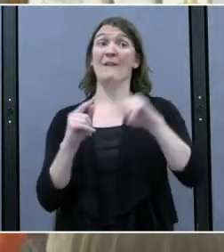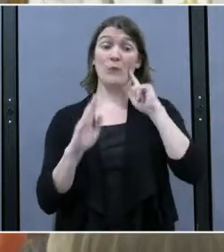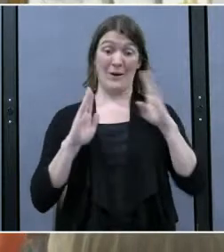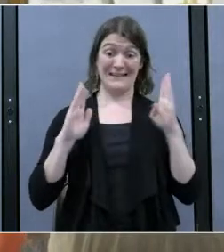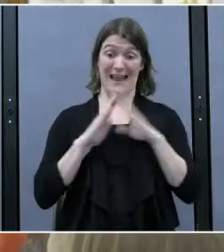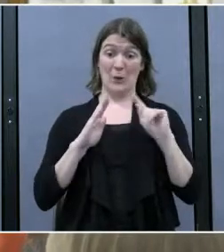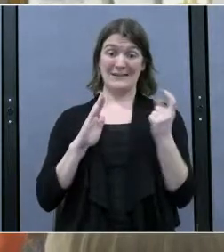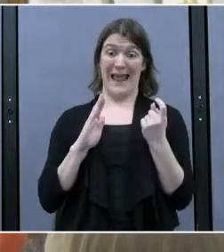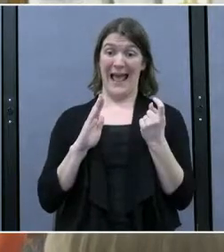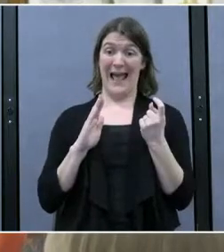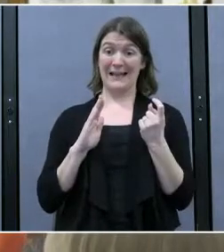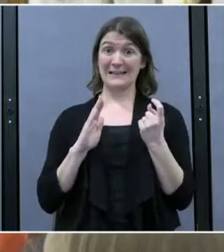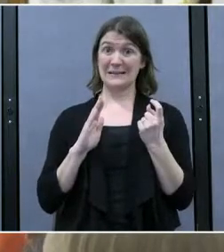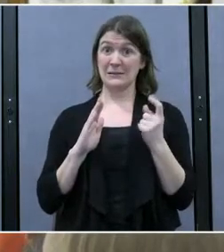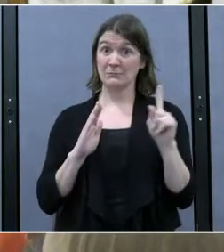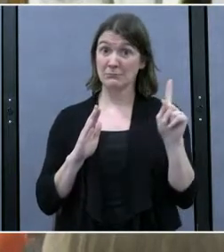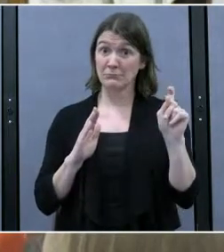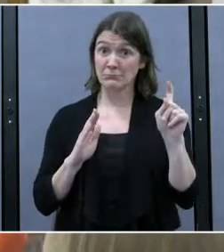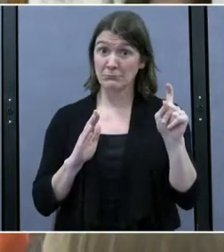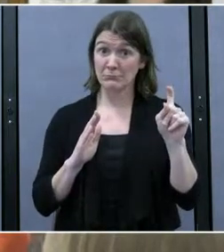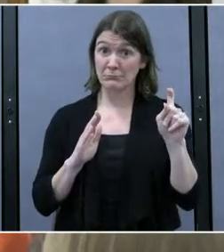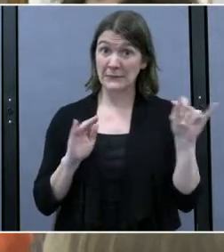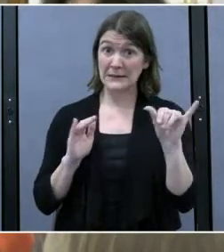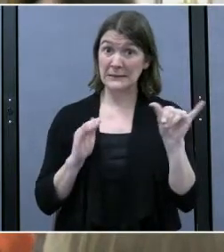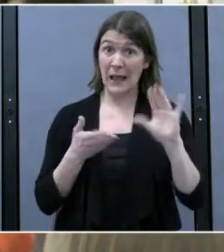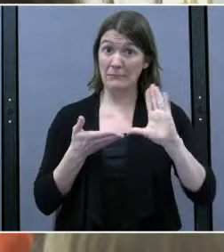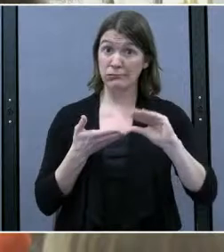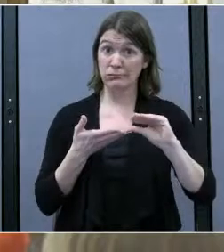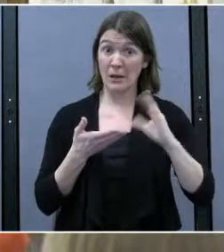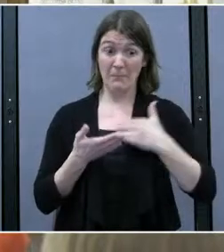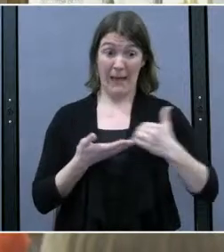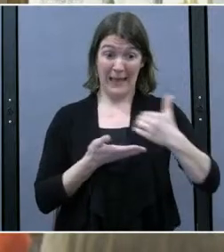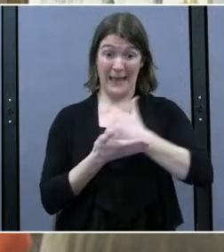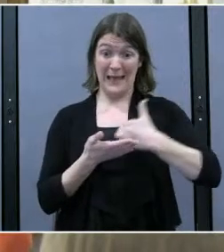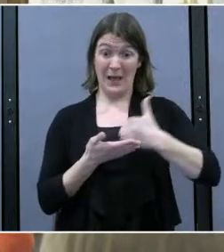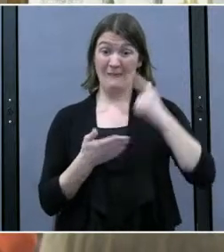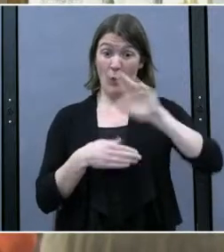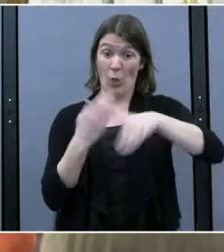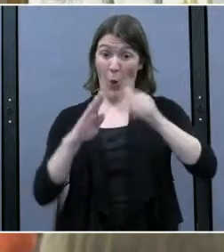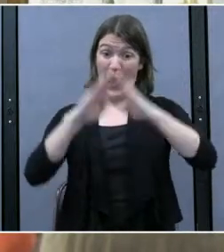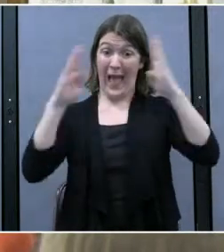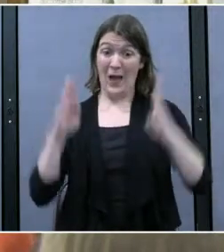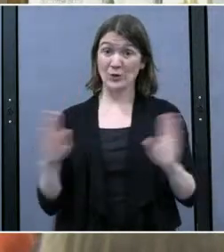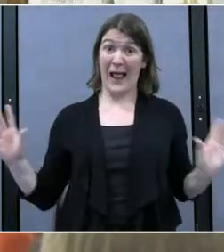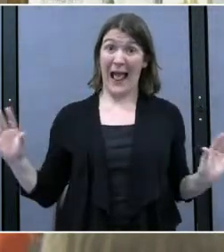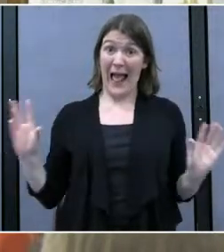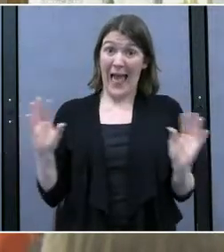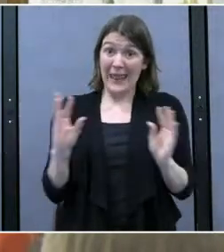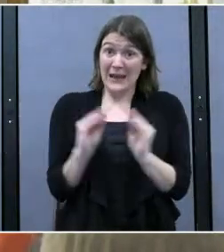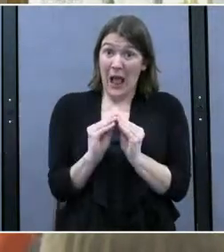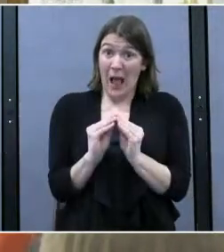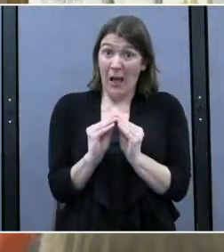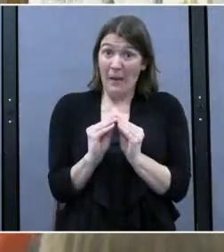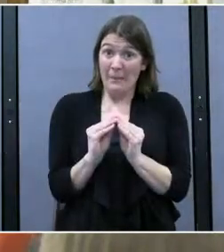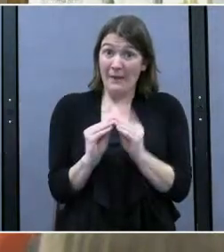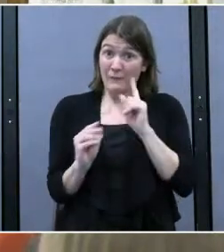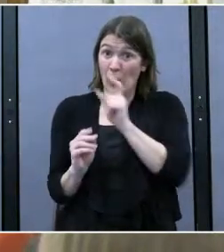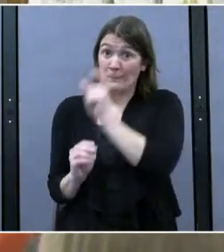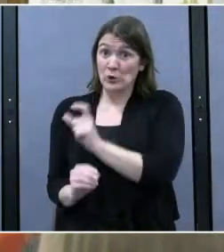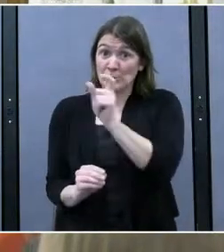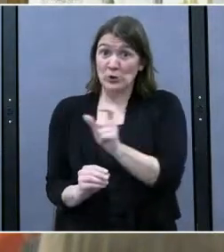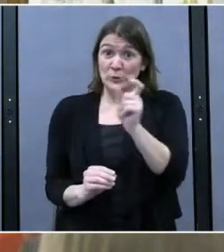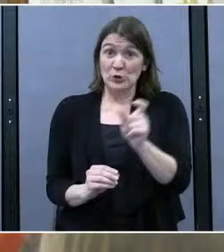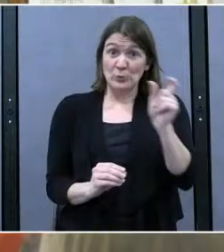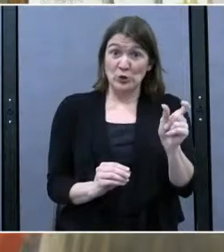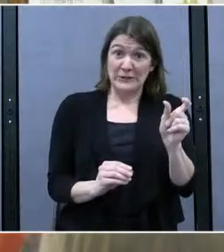municipality taxes, is it true that if the income in your entire household is all added up, which it has to be,